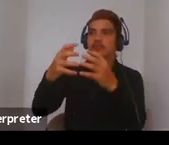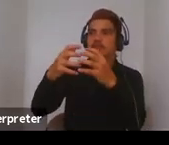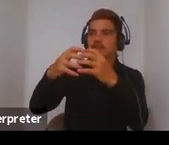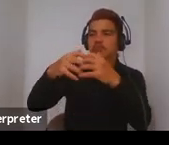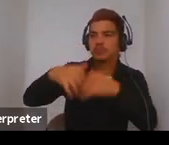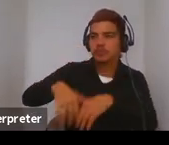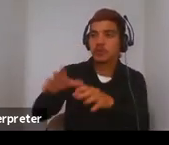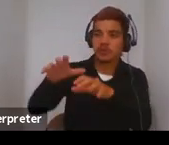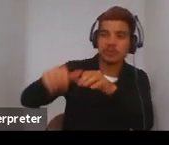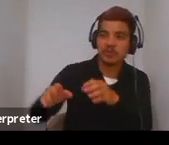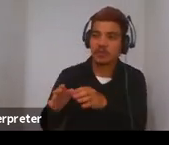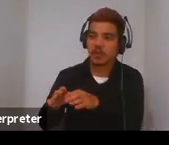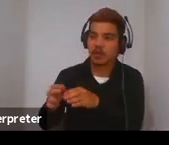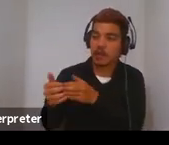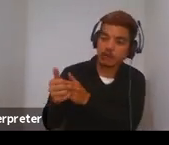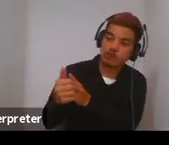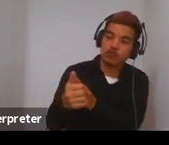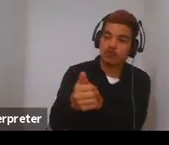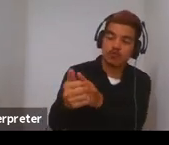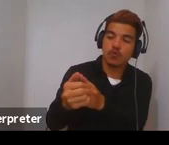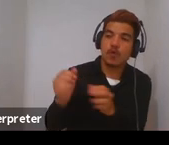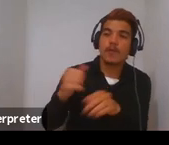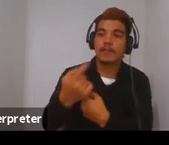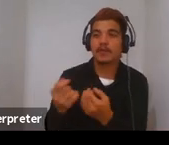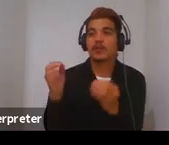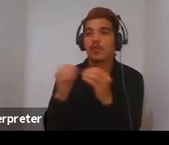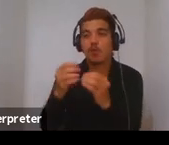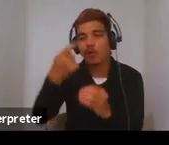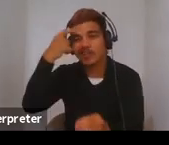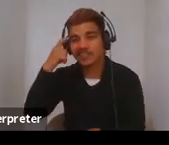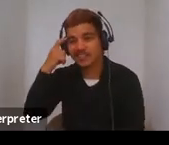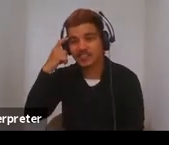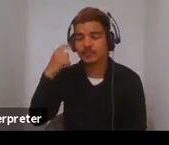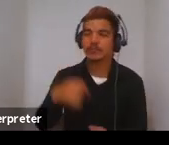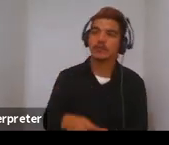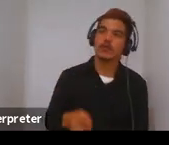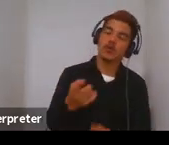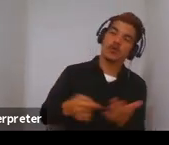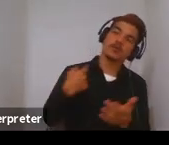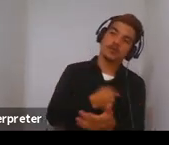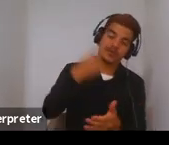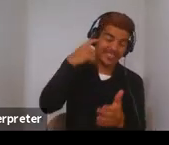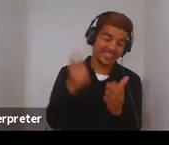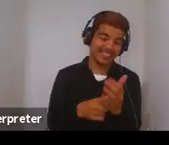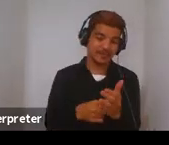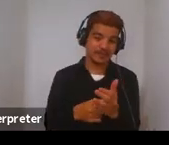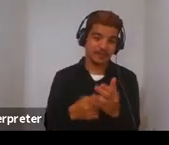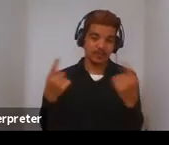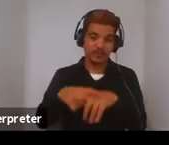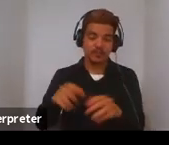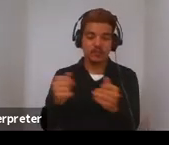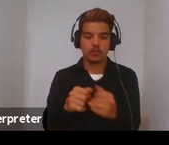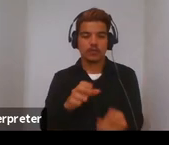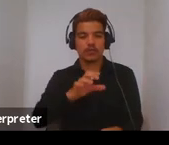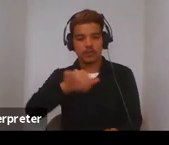paths, or create more trauma through those paths. What we've noticed in intersections with criminal justice